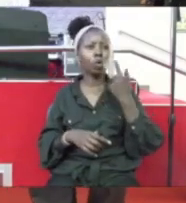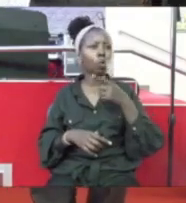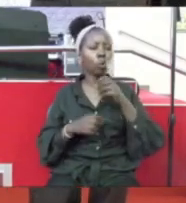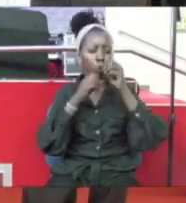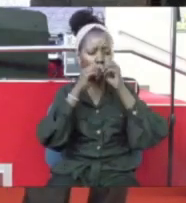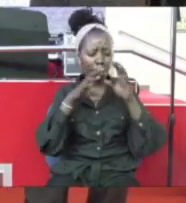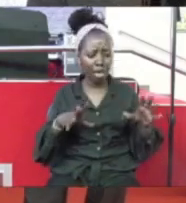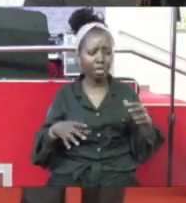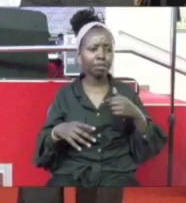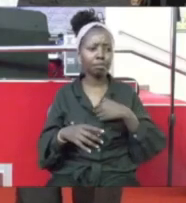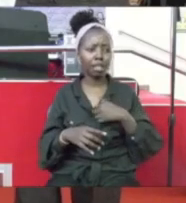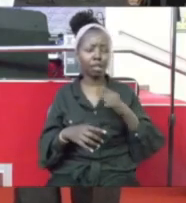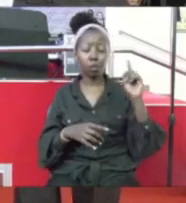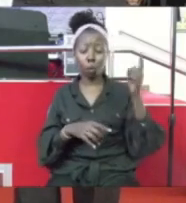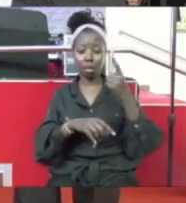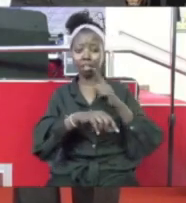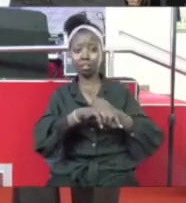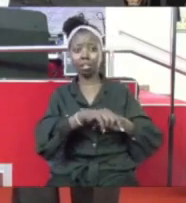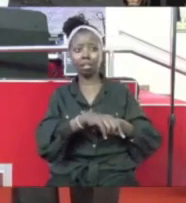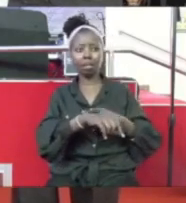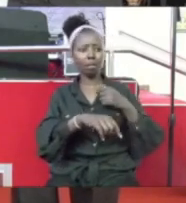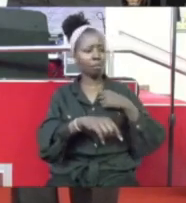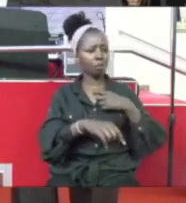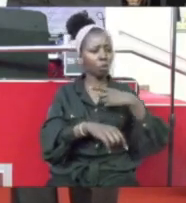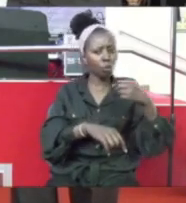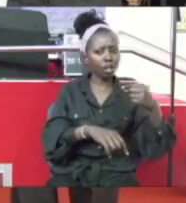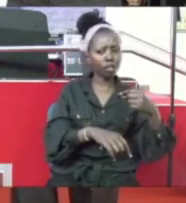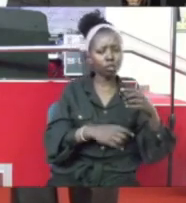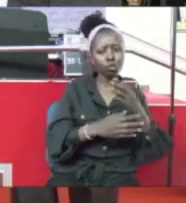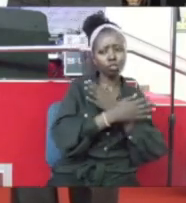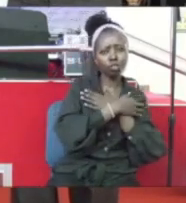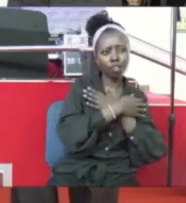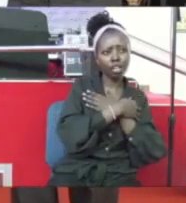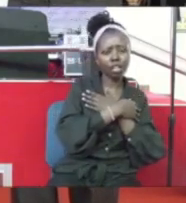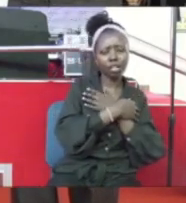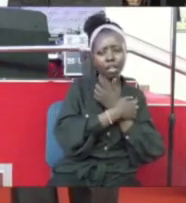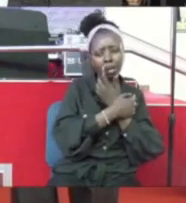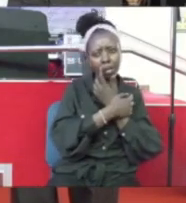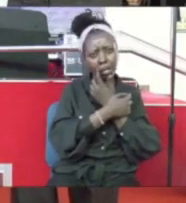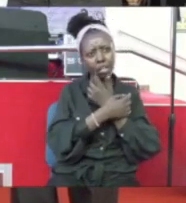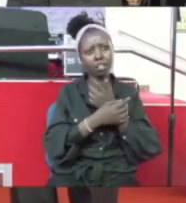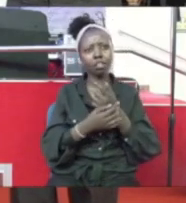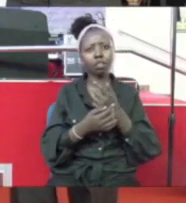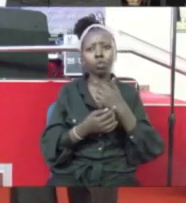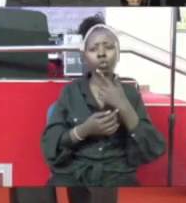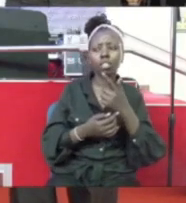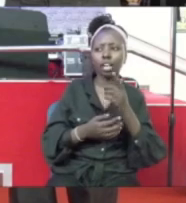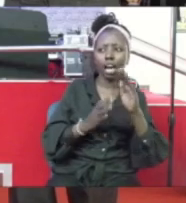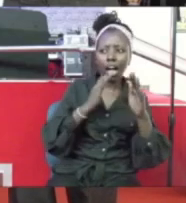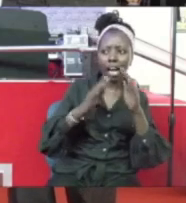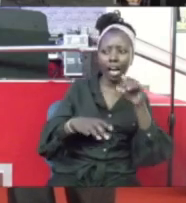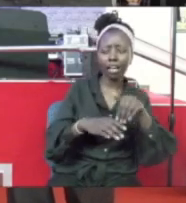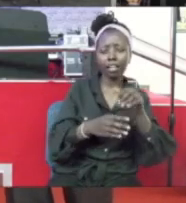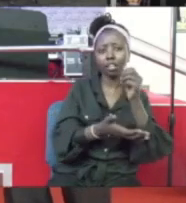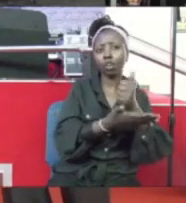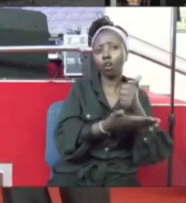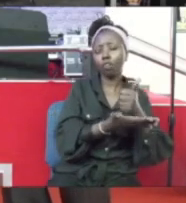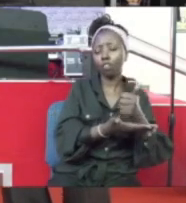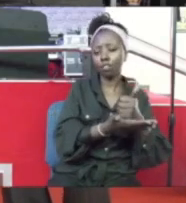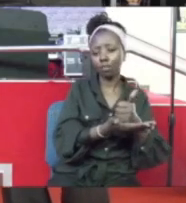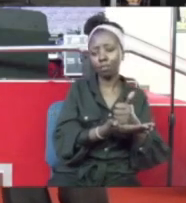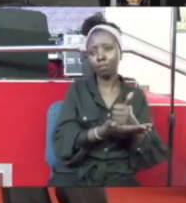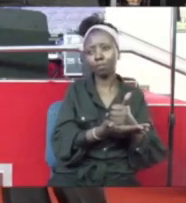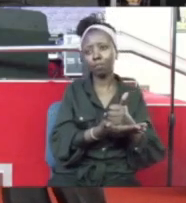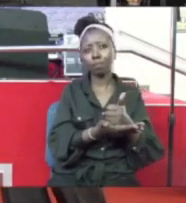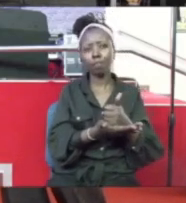one time. Na wakati moja. I went to him and I was just paying a courtesy call in his office. Nikaenda kumtembelea kwenye ofisi yake.